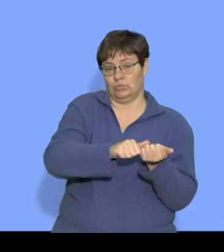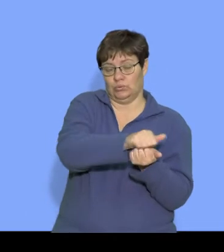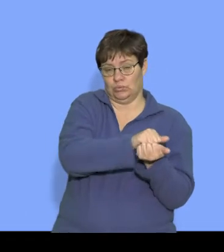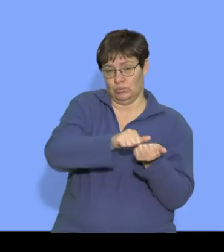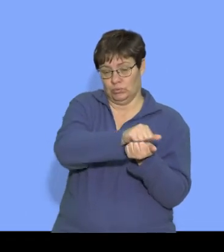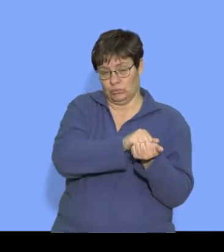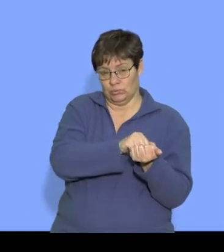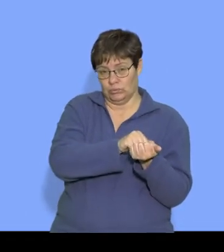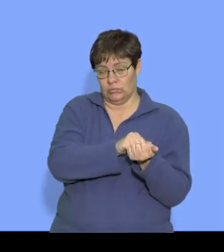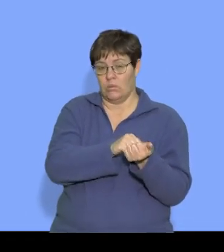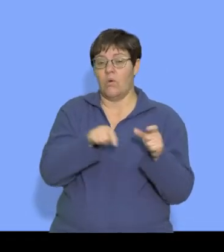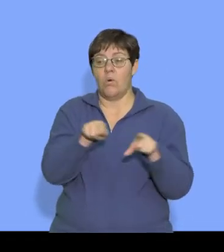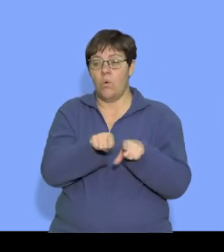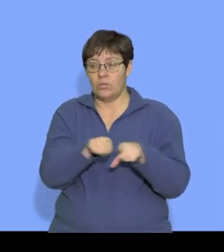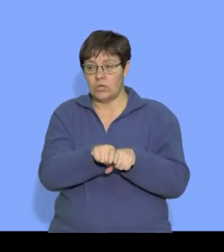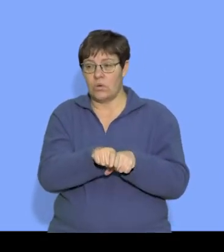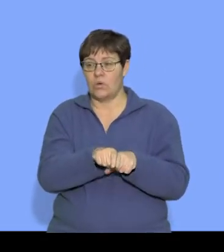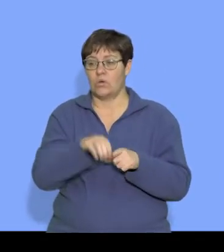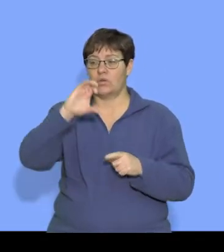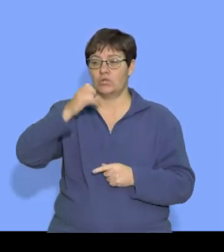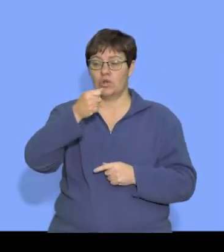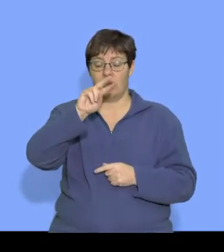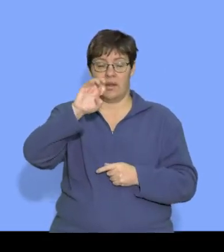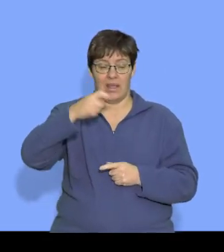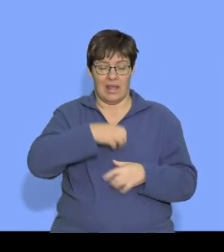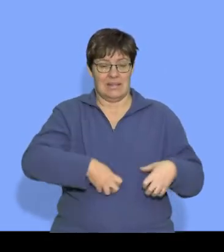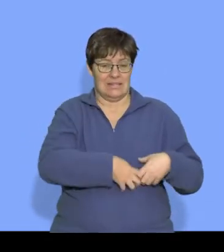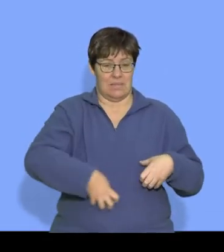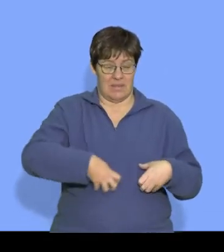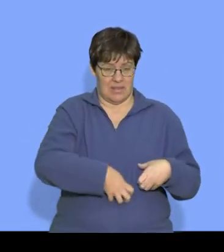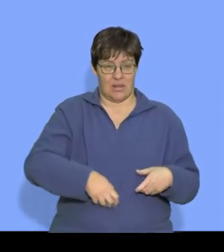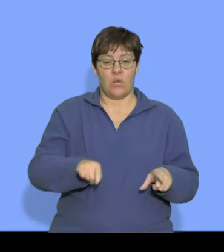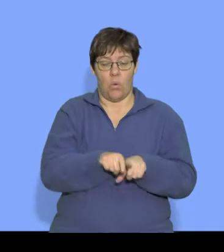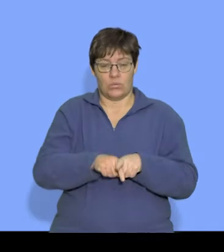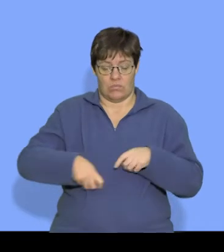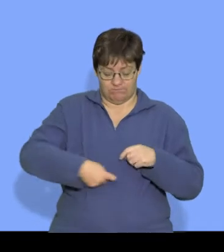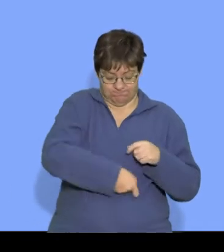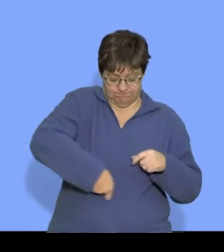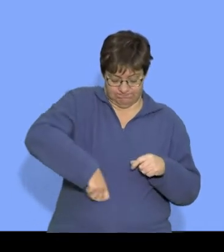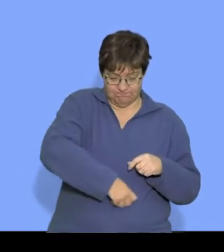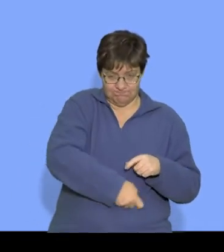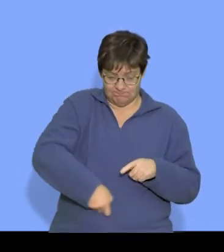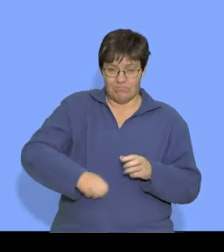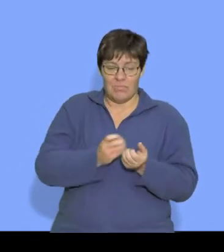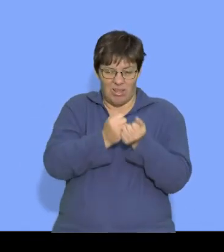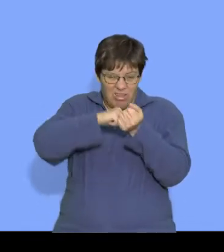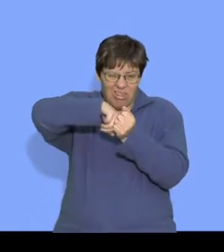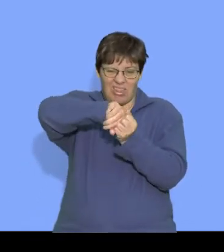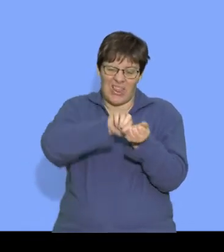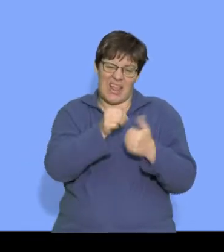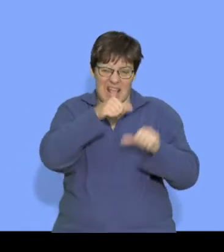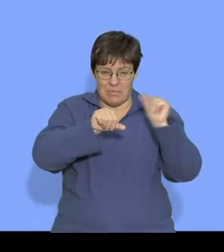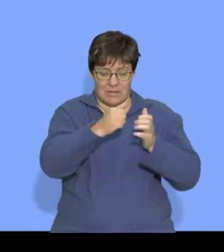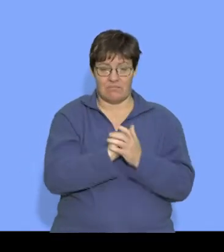the act of chewing, also churning in the stomach as well as in the small